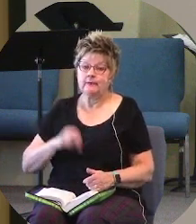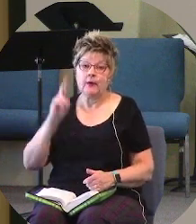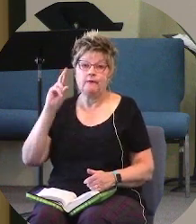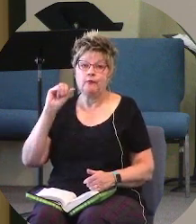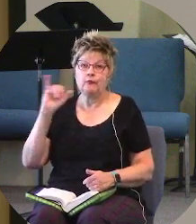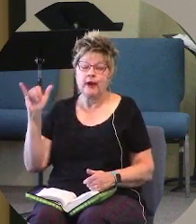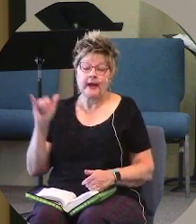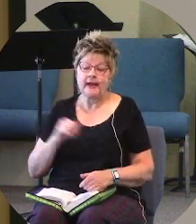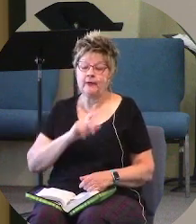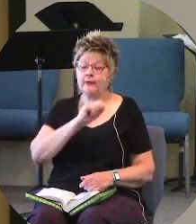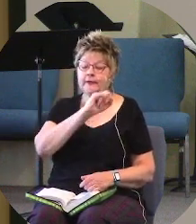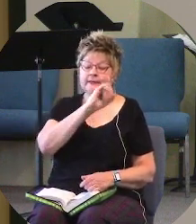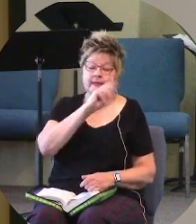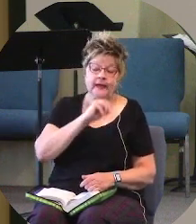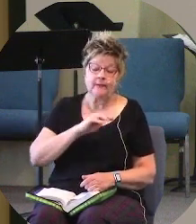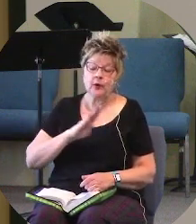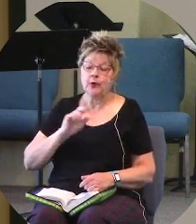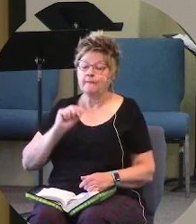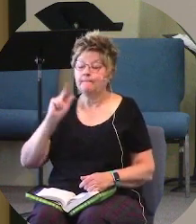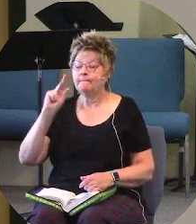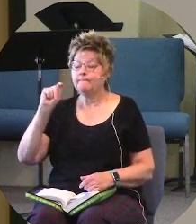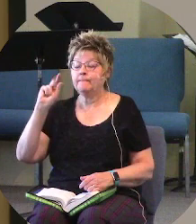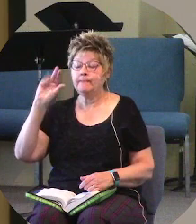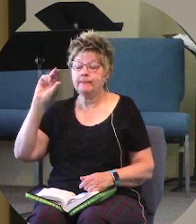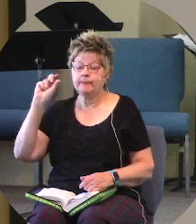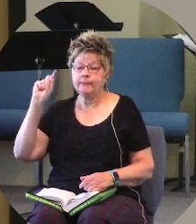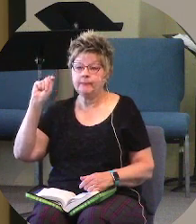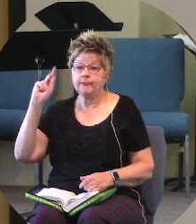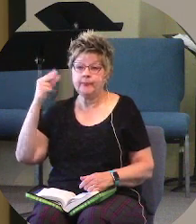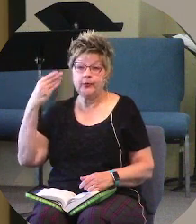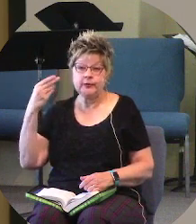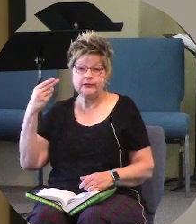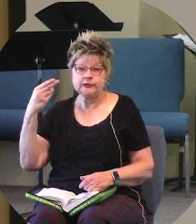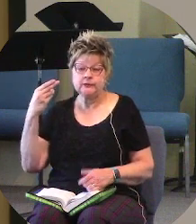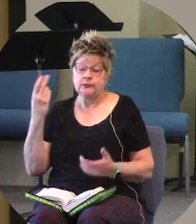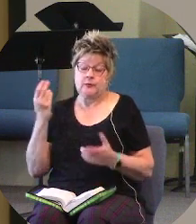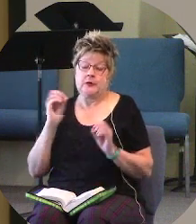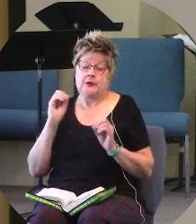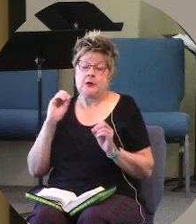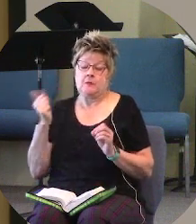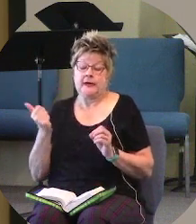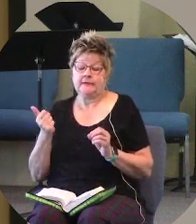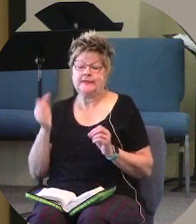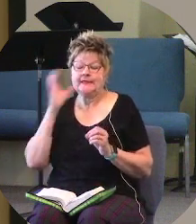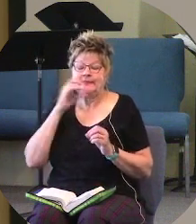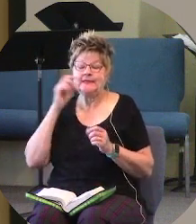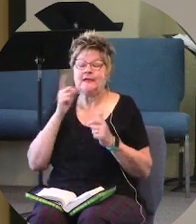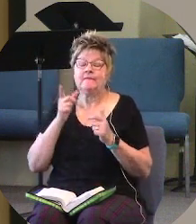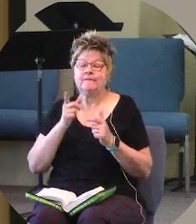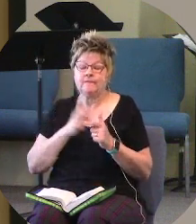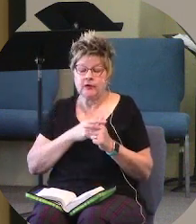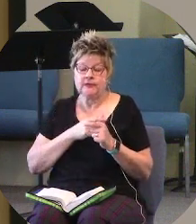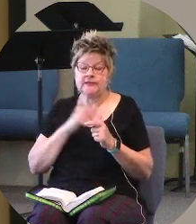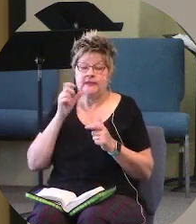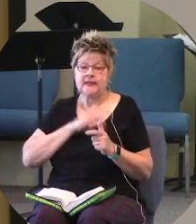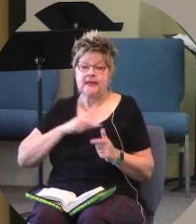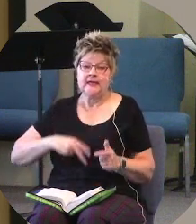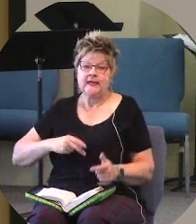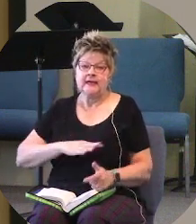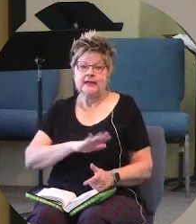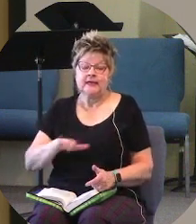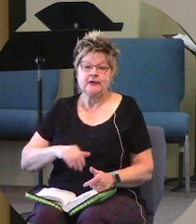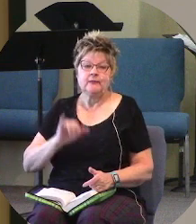or Tim or Butch or anyone else. Seek first the kingdom of Yahweh.